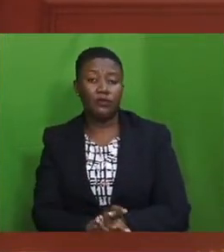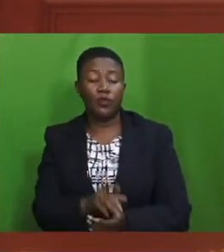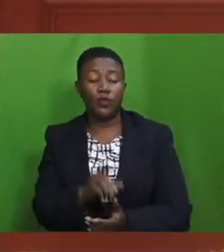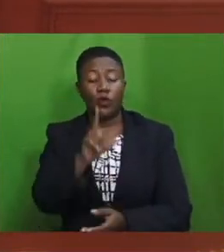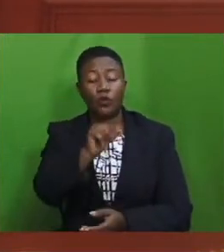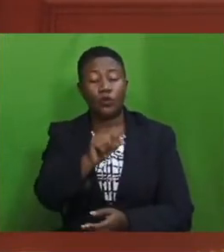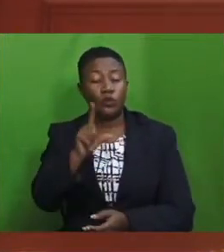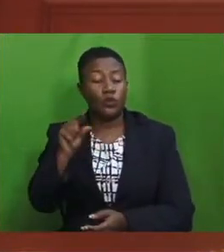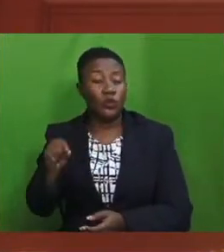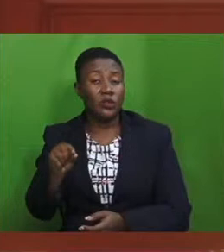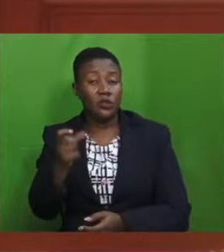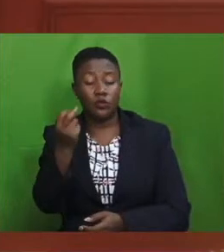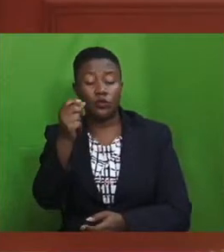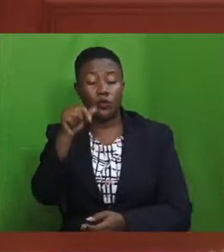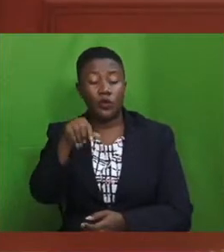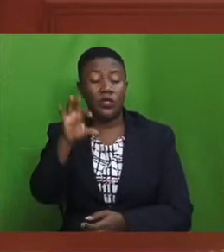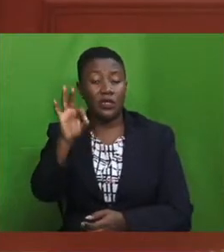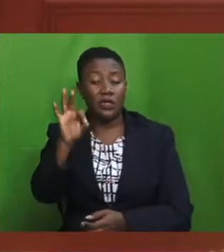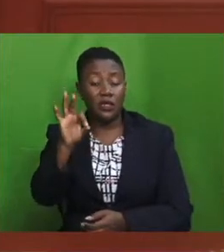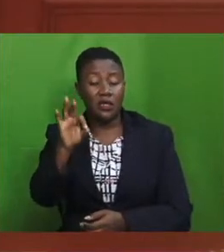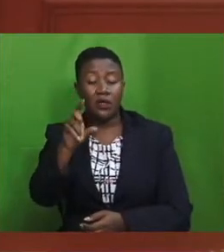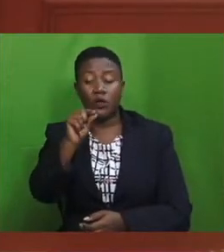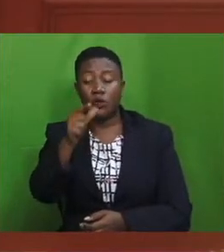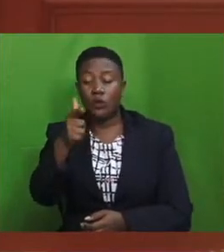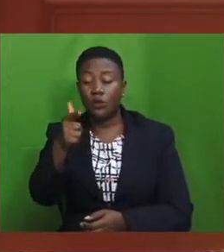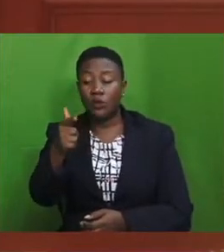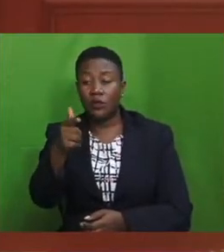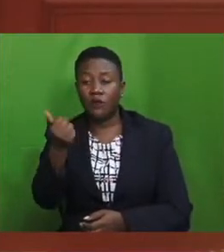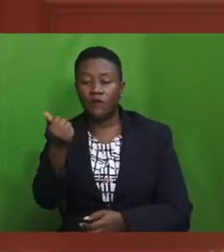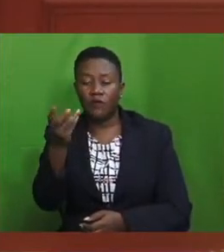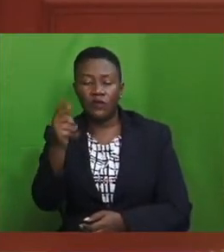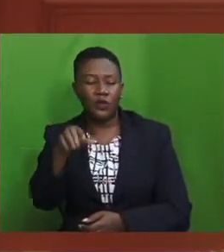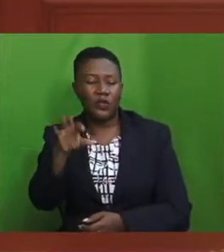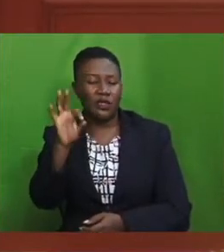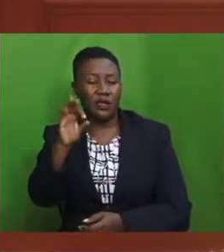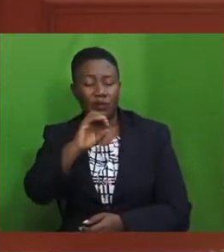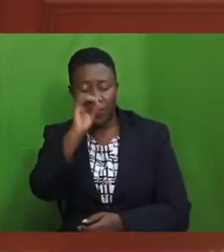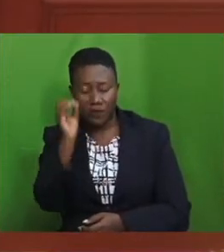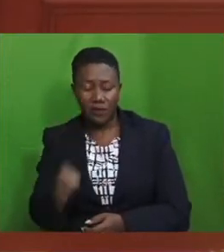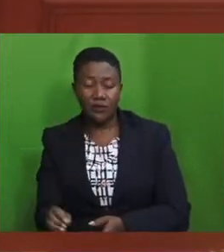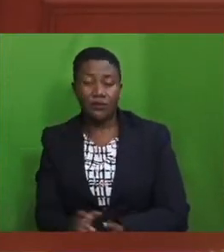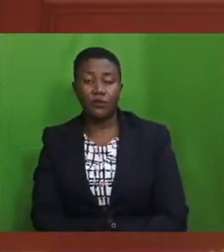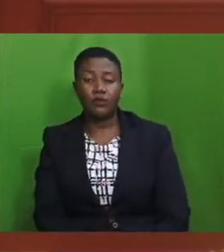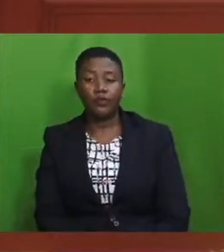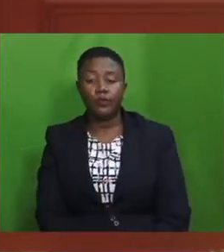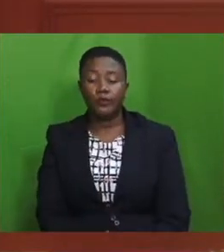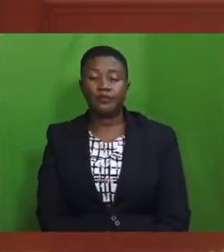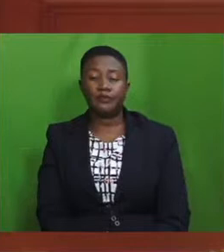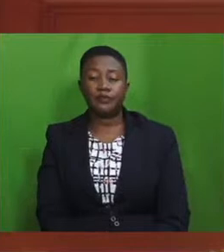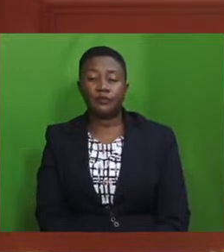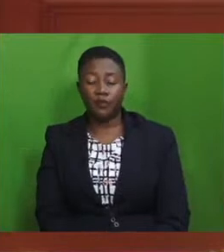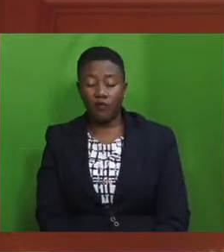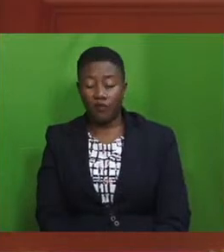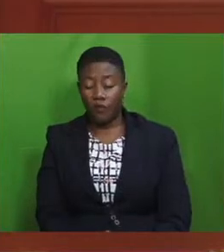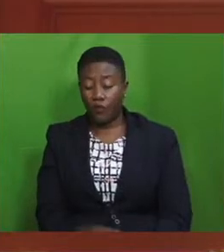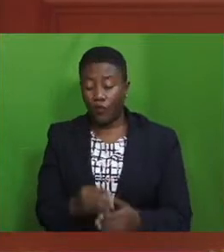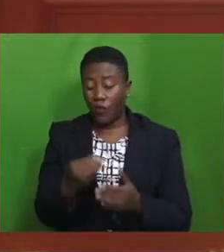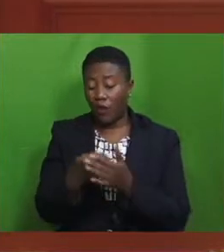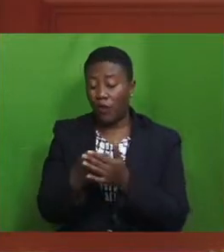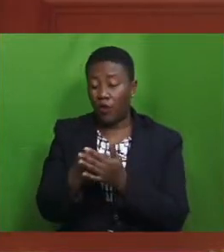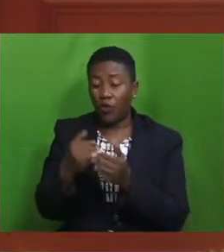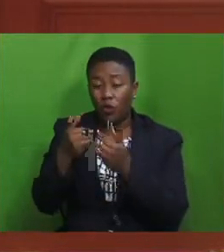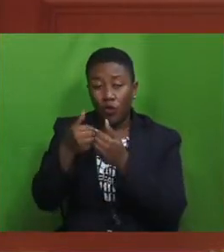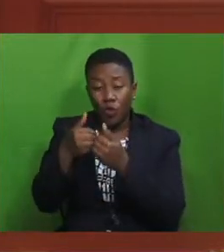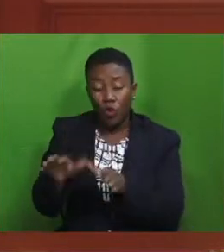2020 12.9%, 2021 14.9%. And Mr. Speaker, the deficit overall, as